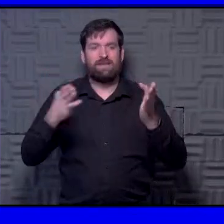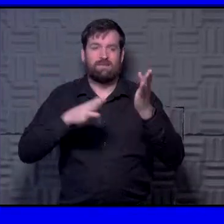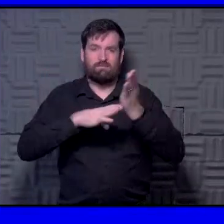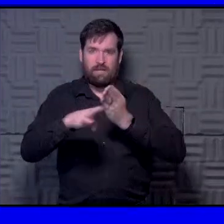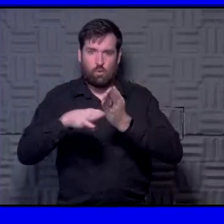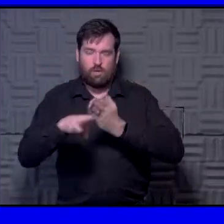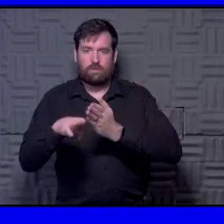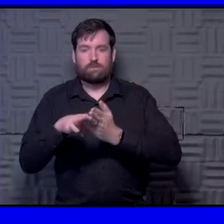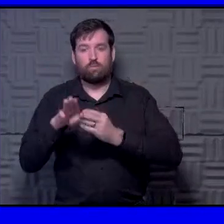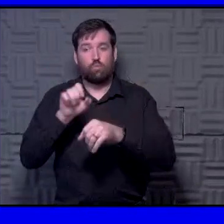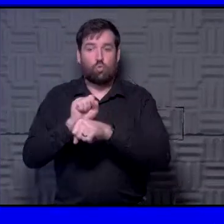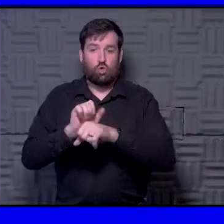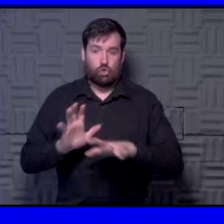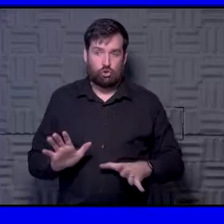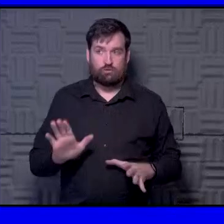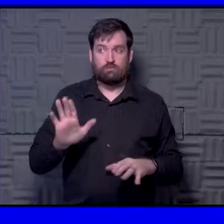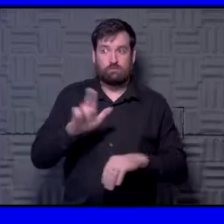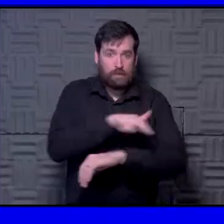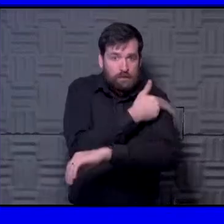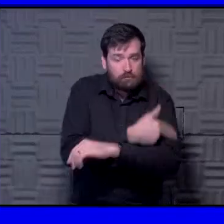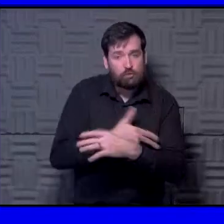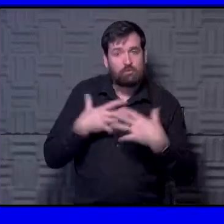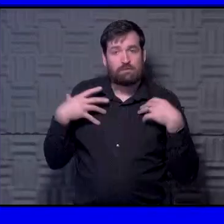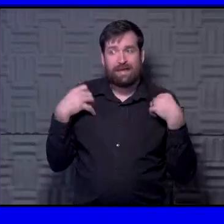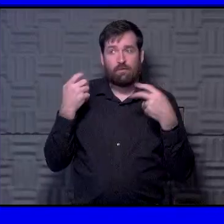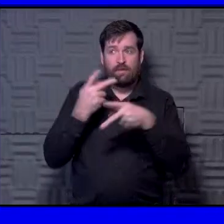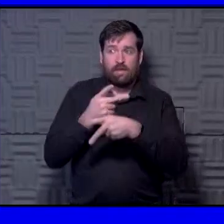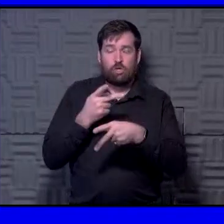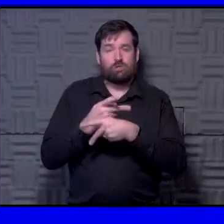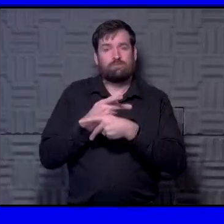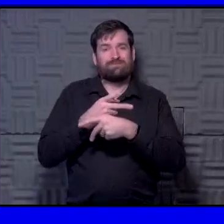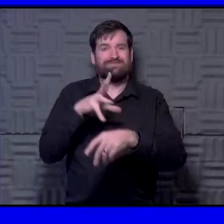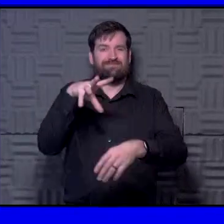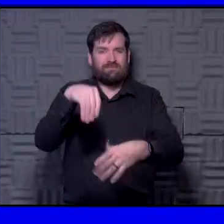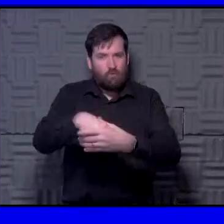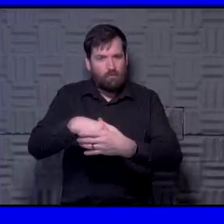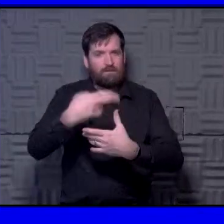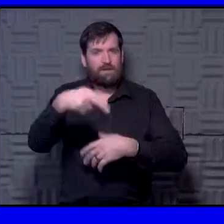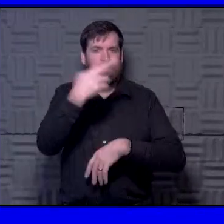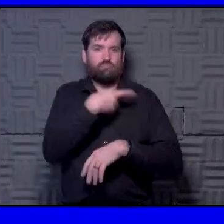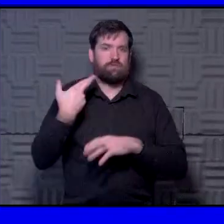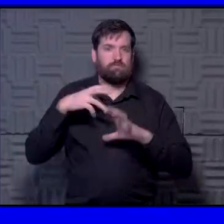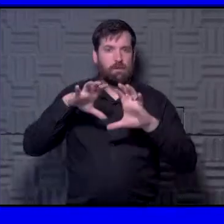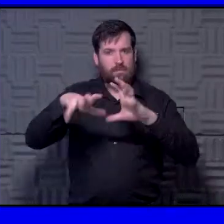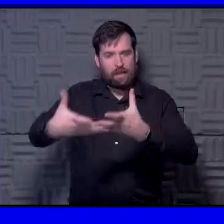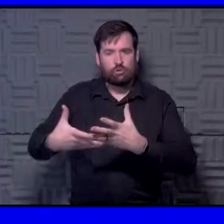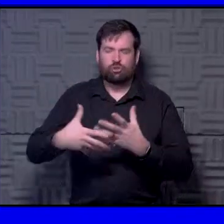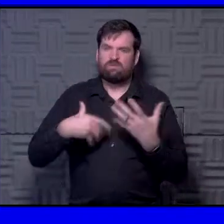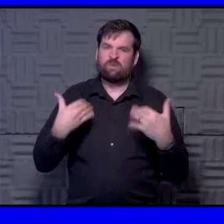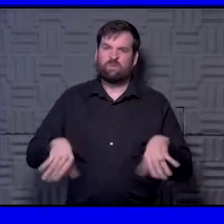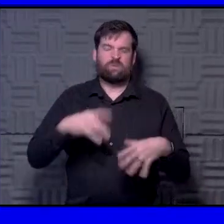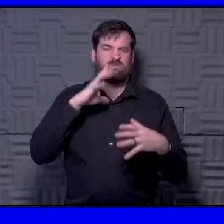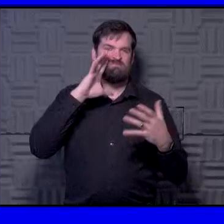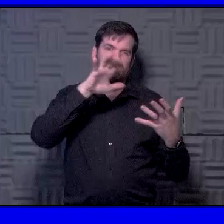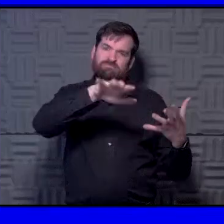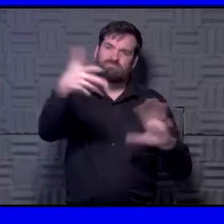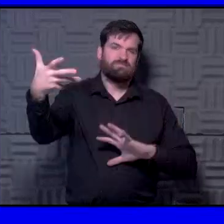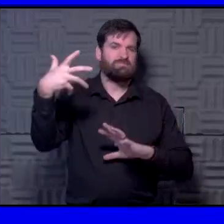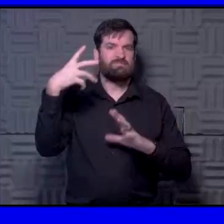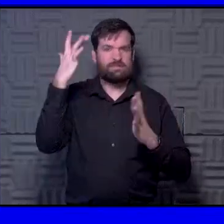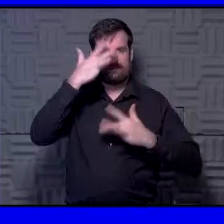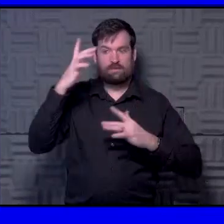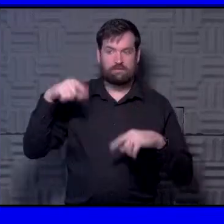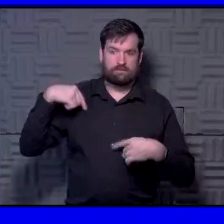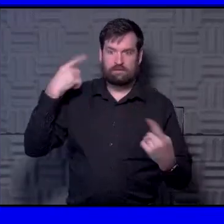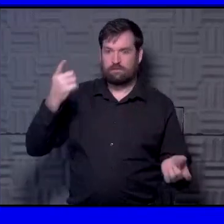minority workers in the hospital and healthcare are in those high-risk populations, and they have been devastated by this disease since it was brought to